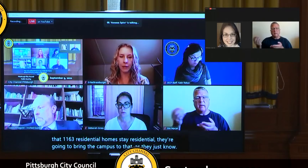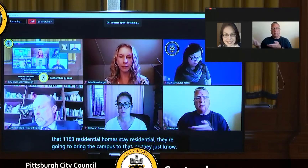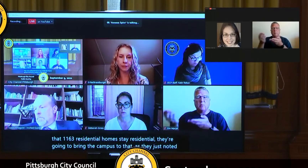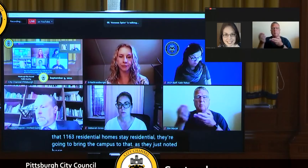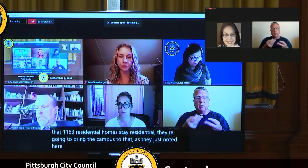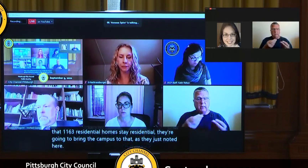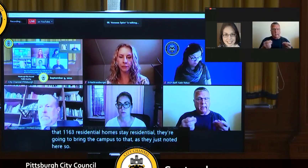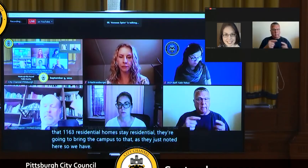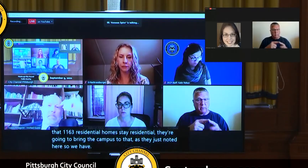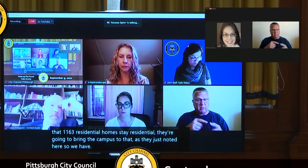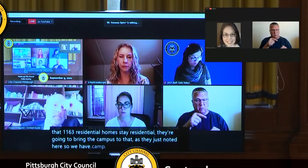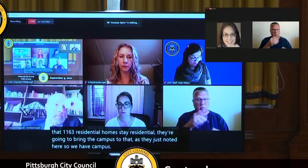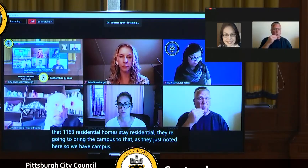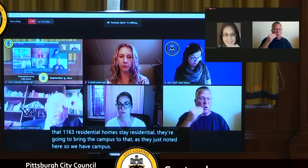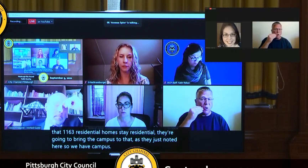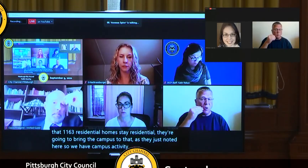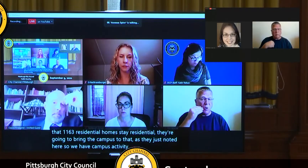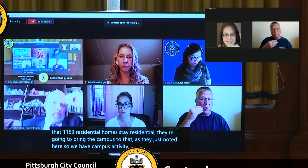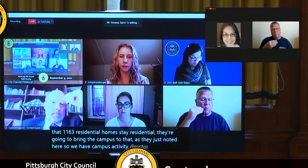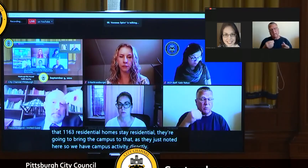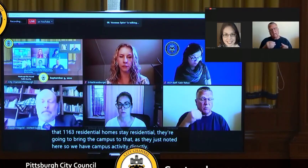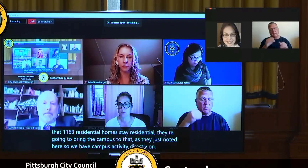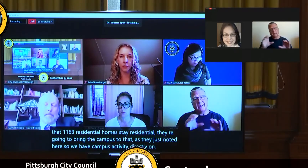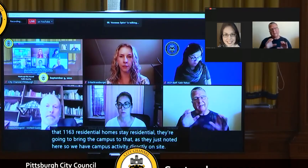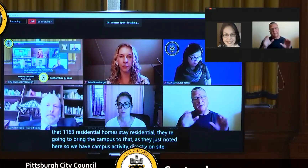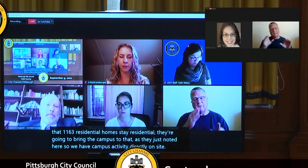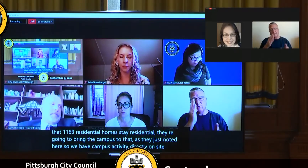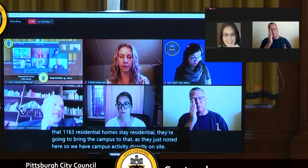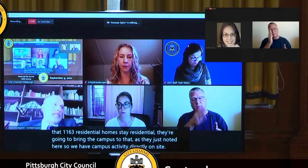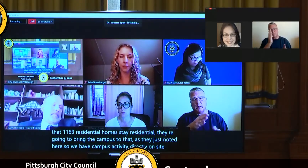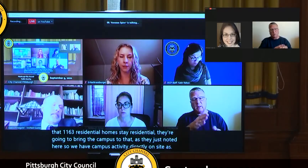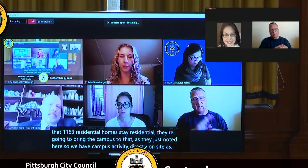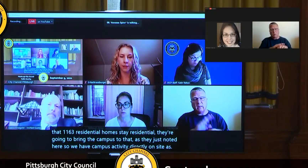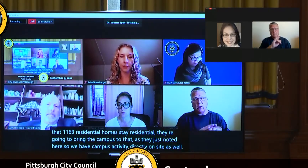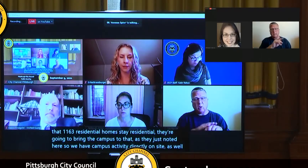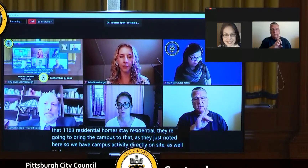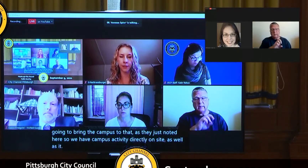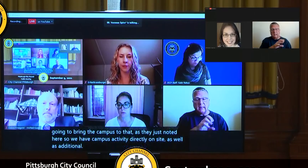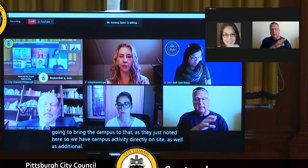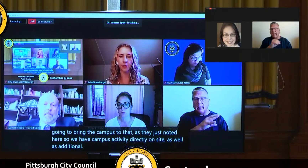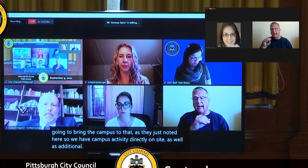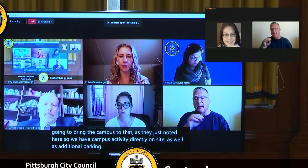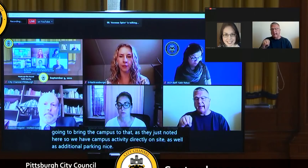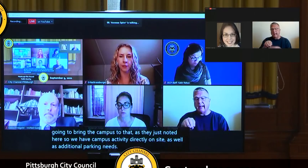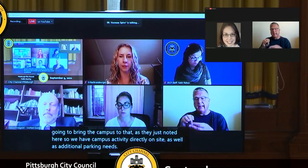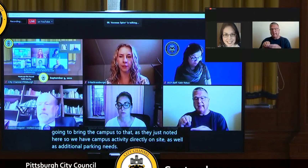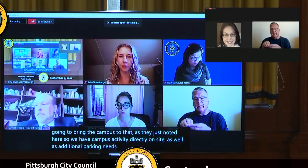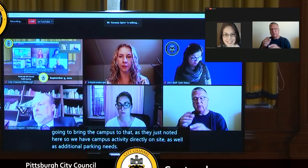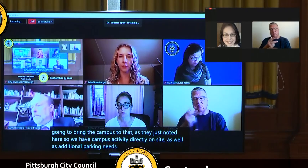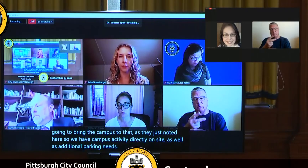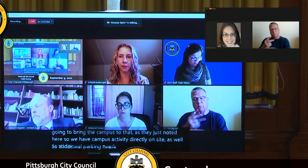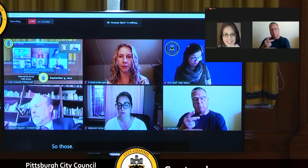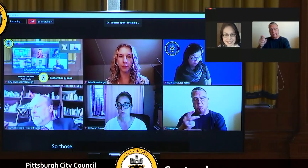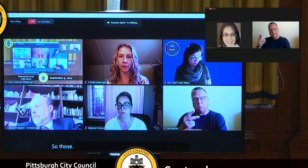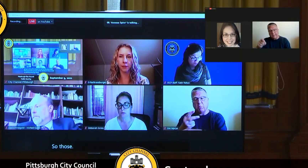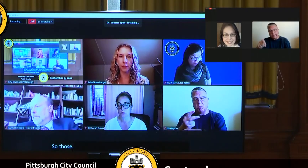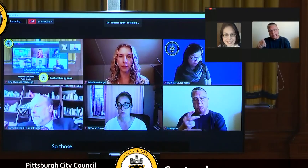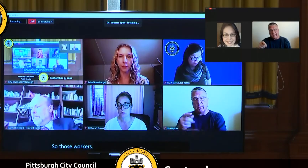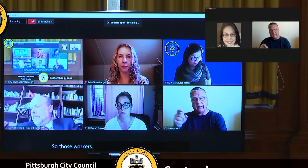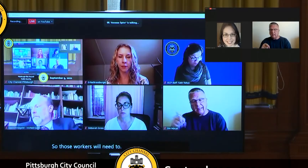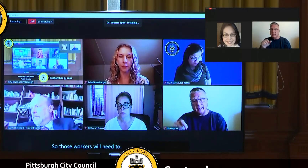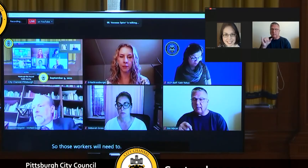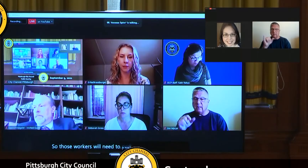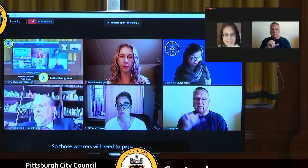So we have campus activity directly on site, as well as additional parking needs. So those workers will need to